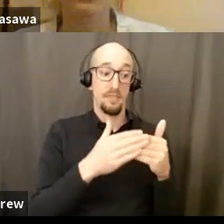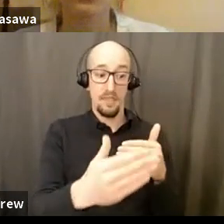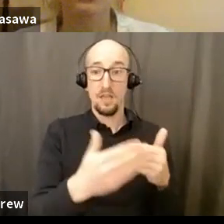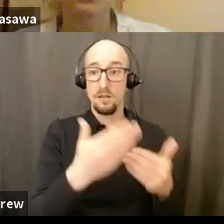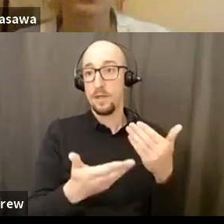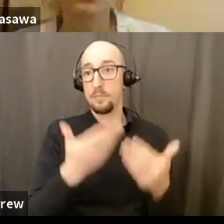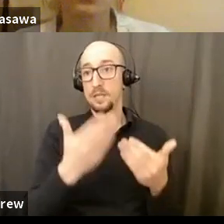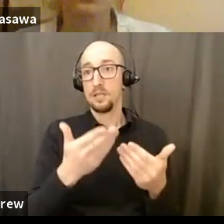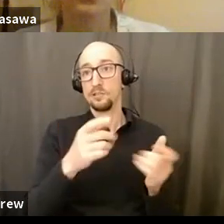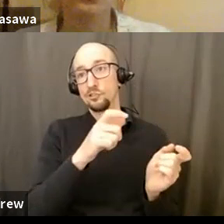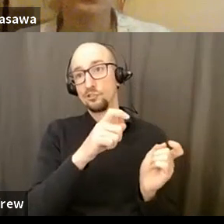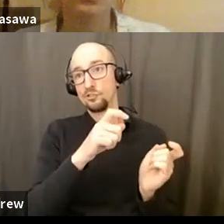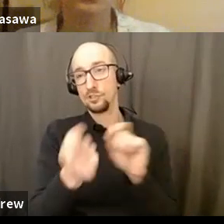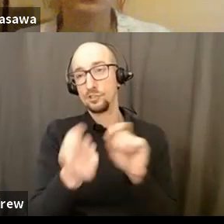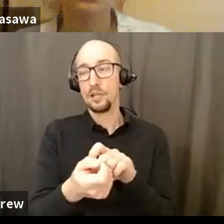perhaps